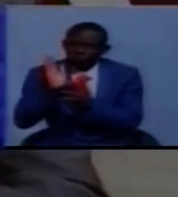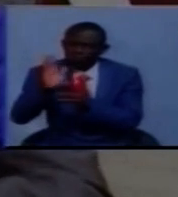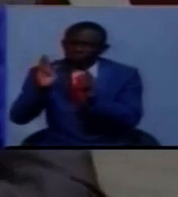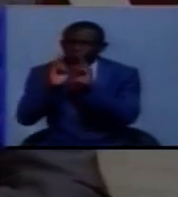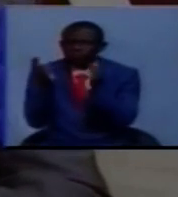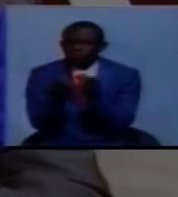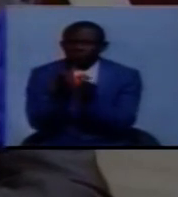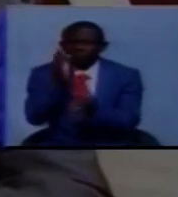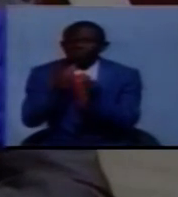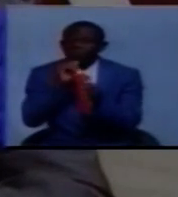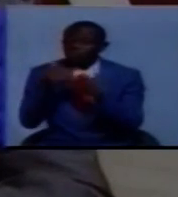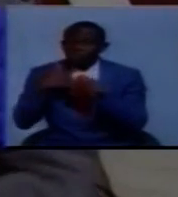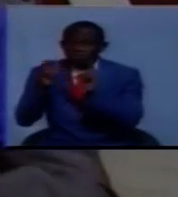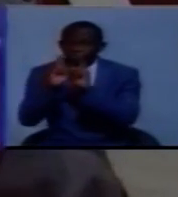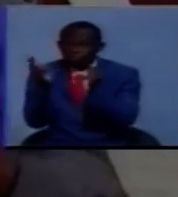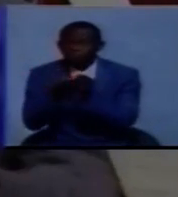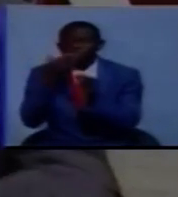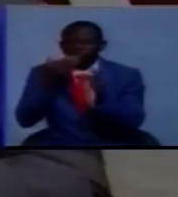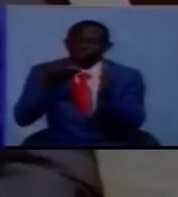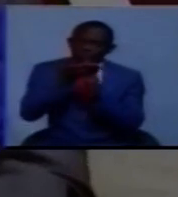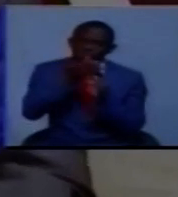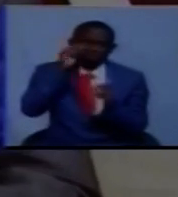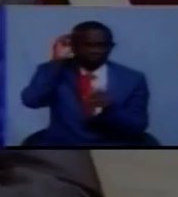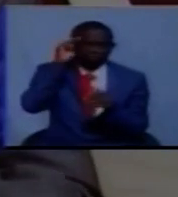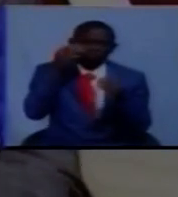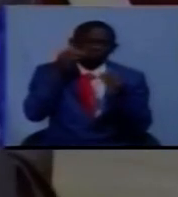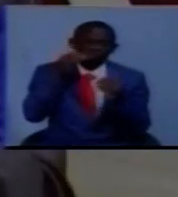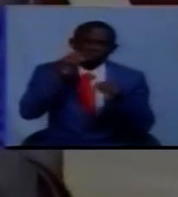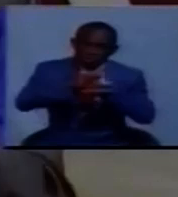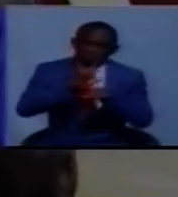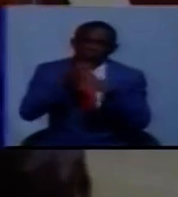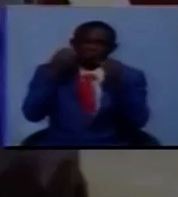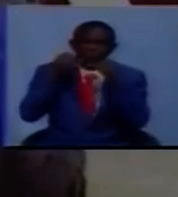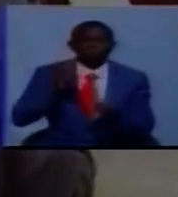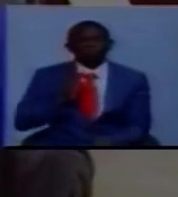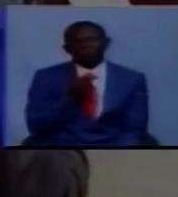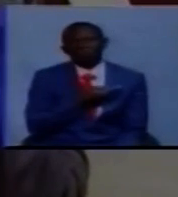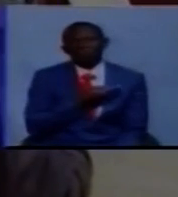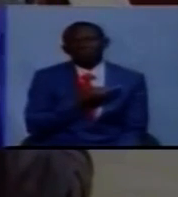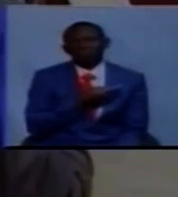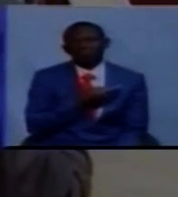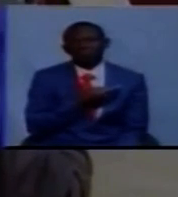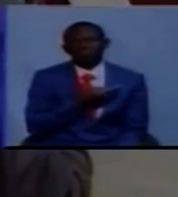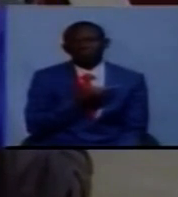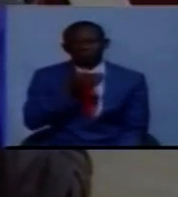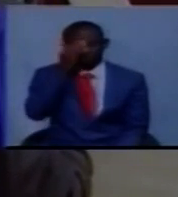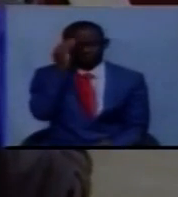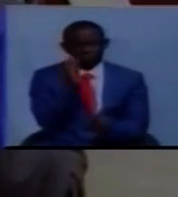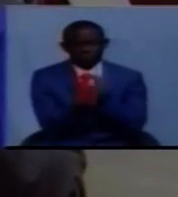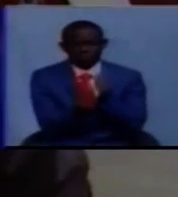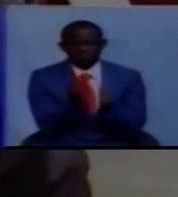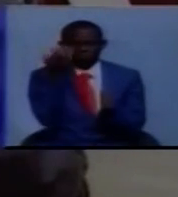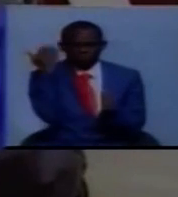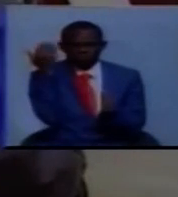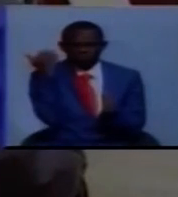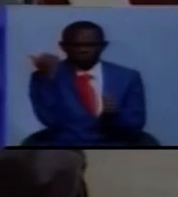one probably on the continent. I don't know about the other outside. Even in my other life, when I used to be in